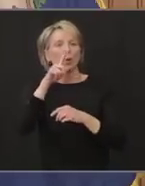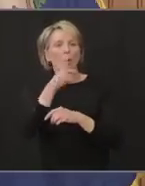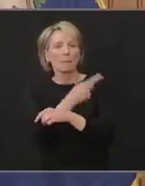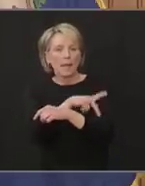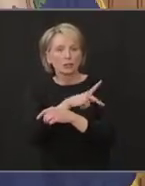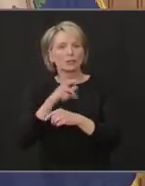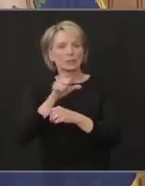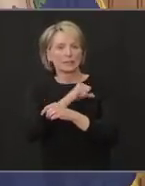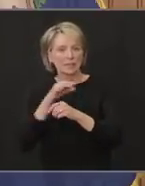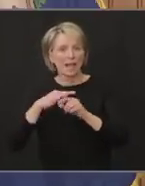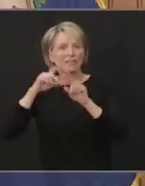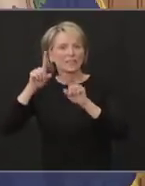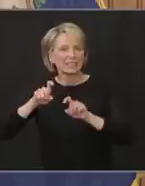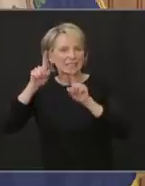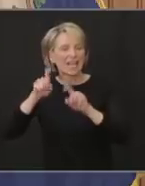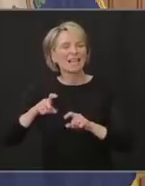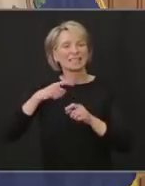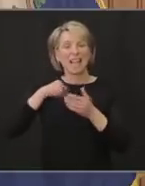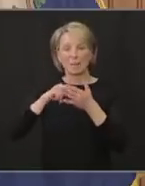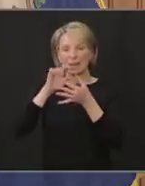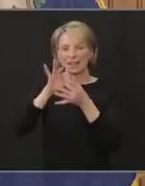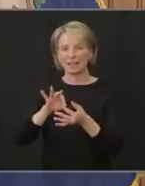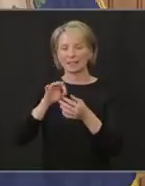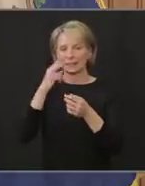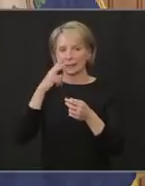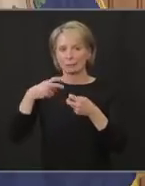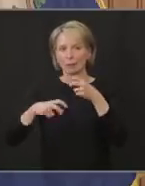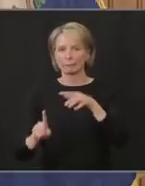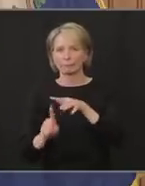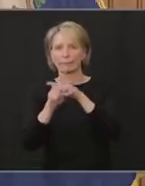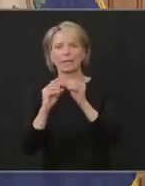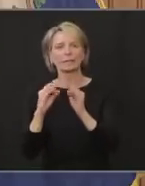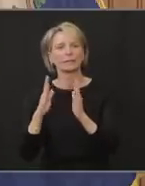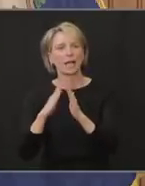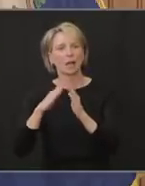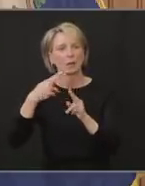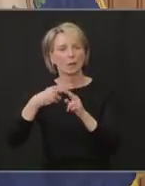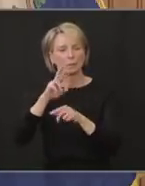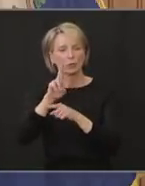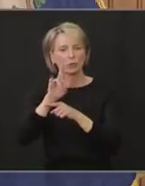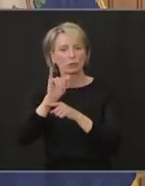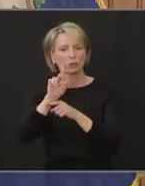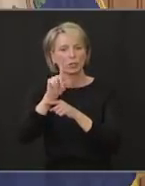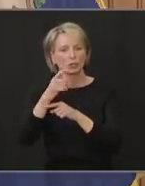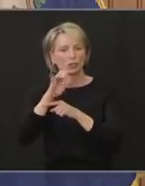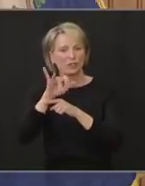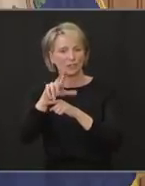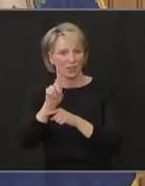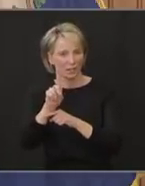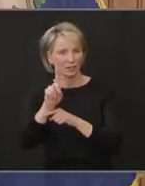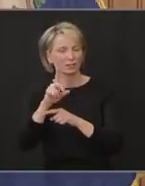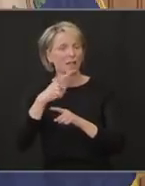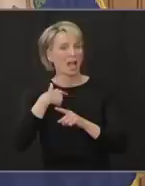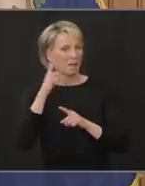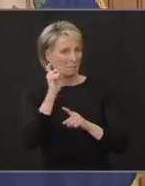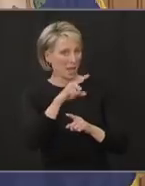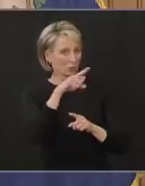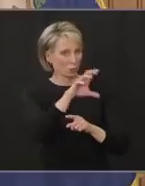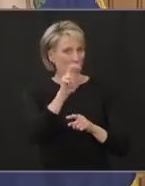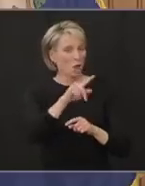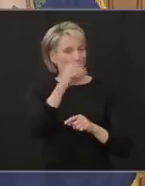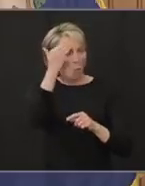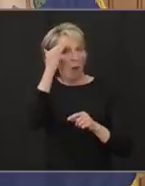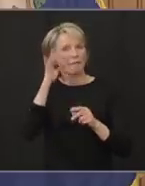words, I'm referring to the problems in Ridgefield, et cetera. Does the state have a handle on, for lack of a better term, hot spots